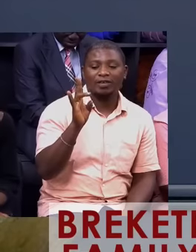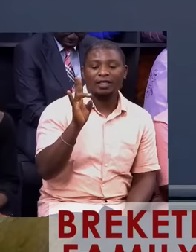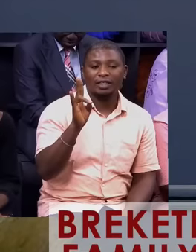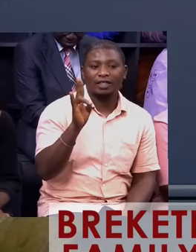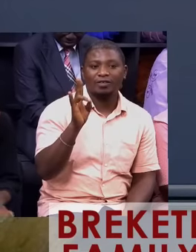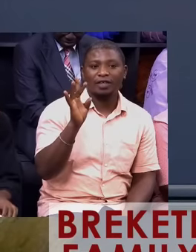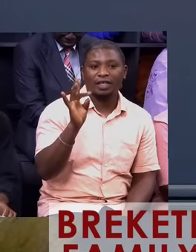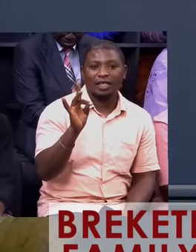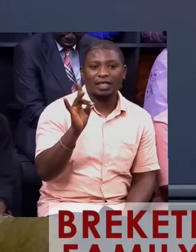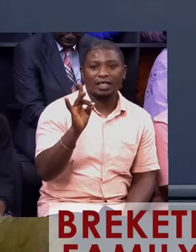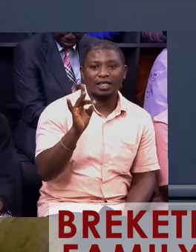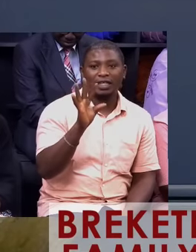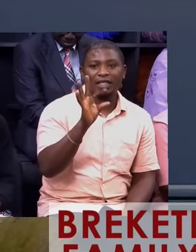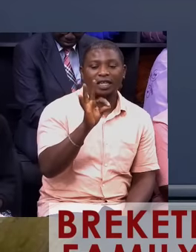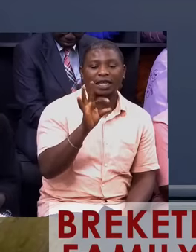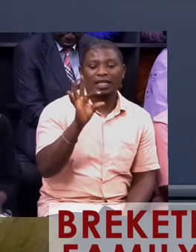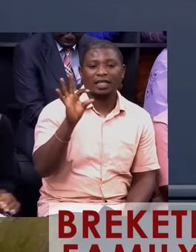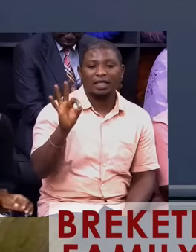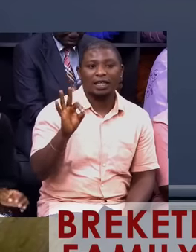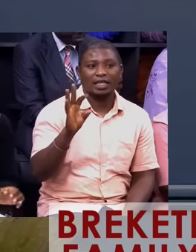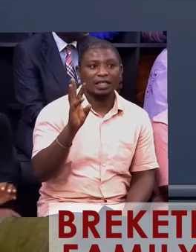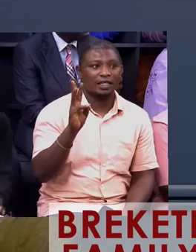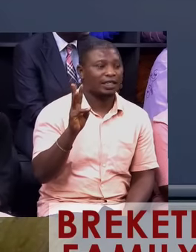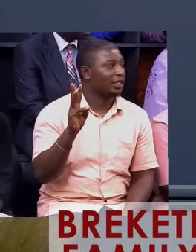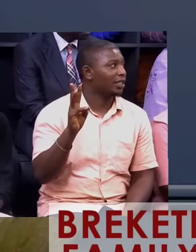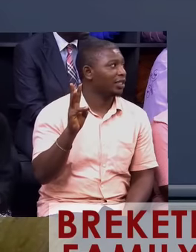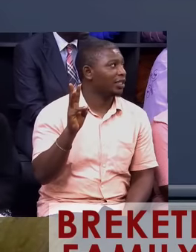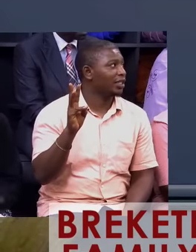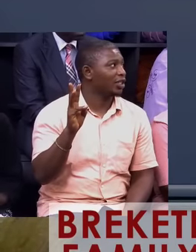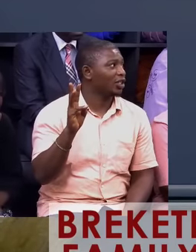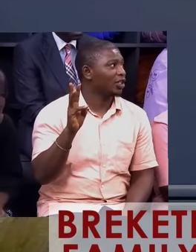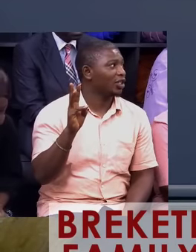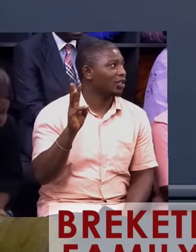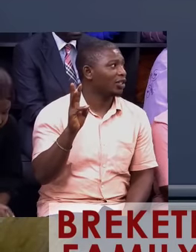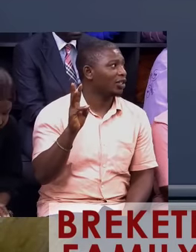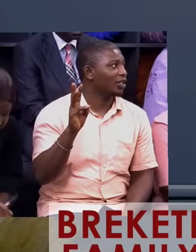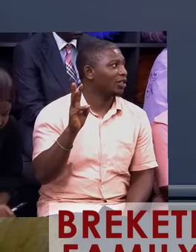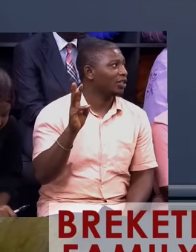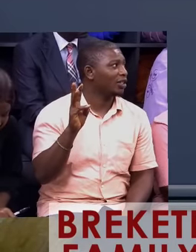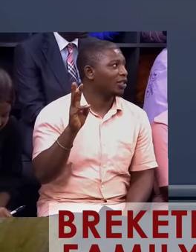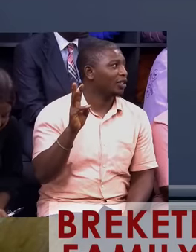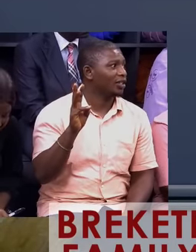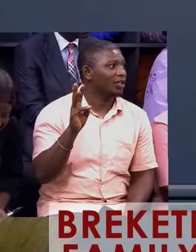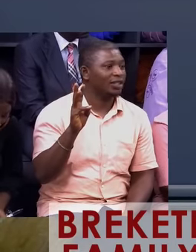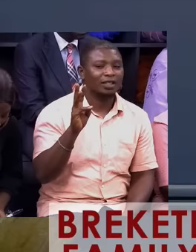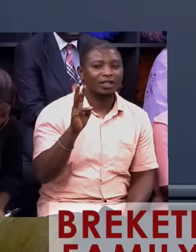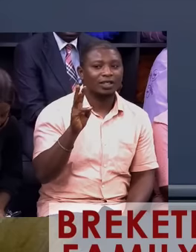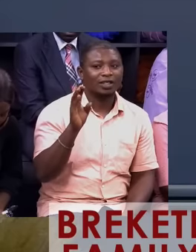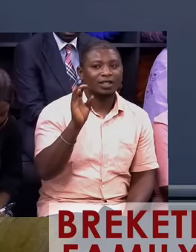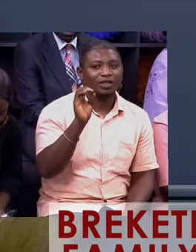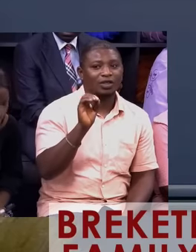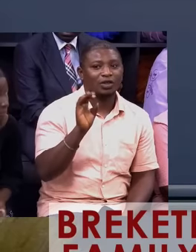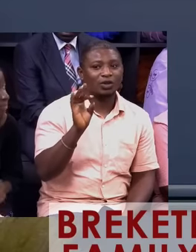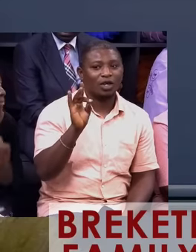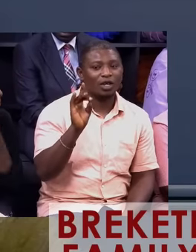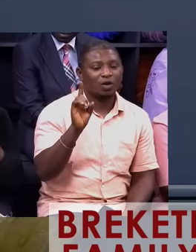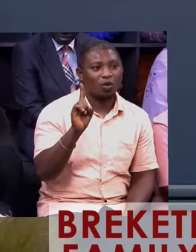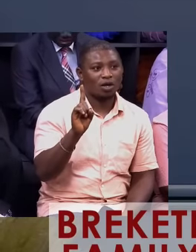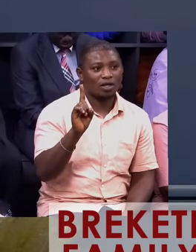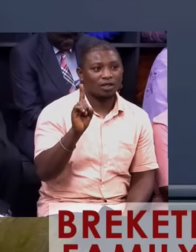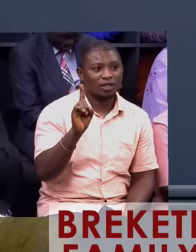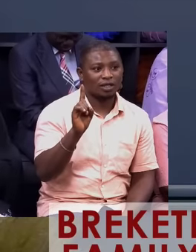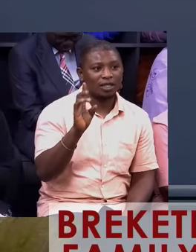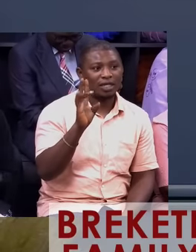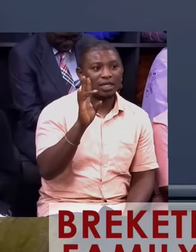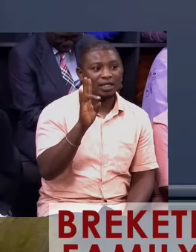mhm 996 you know too much too much repeat them again 081 M